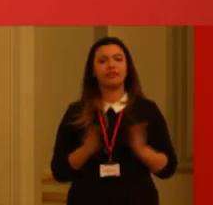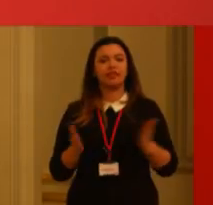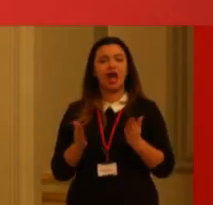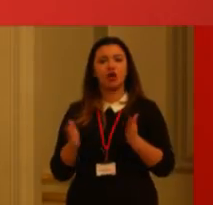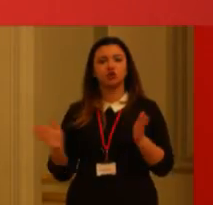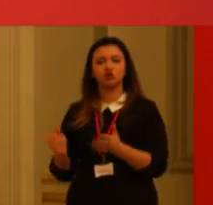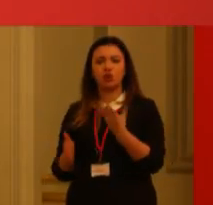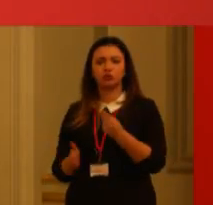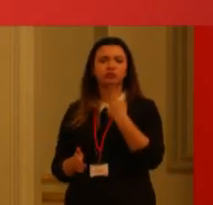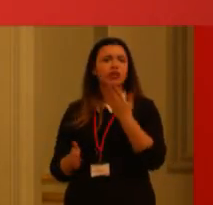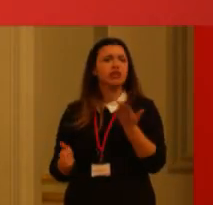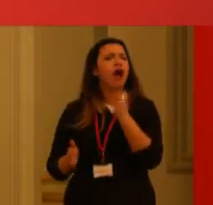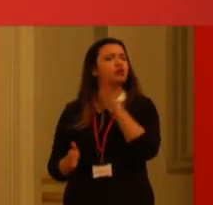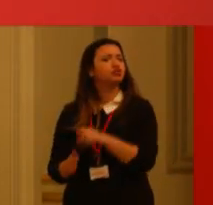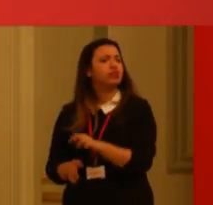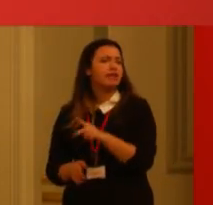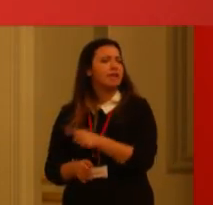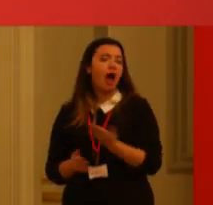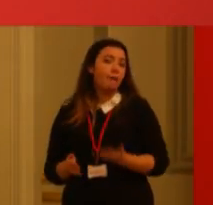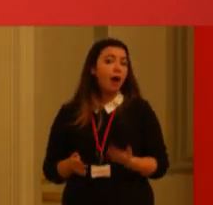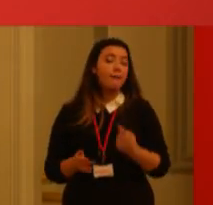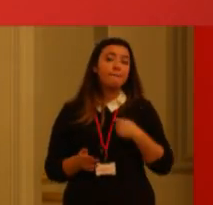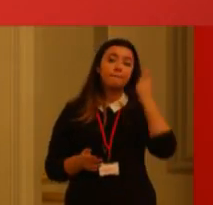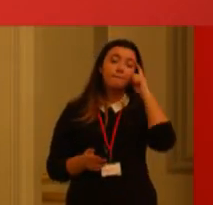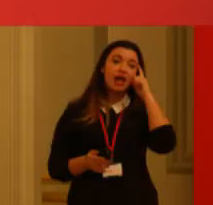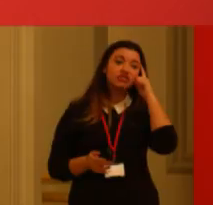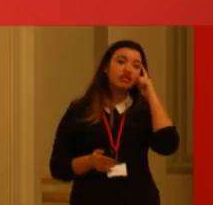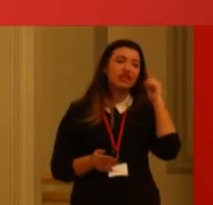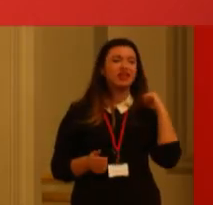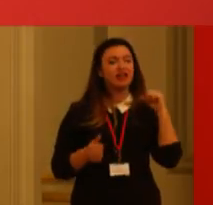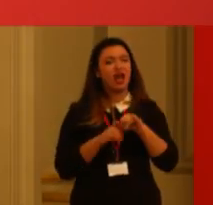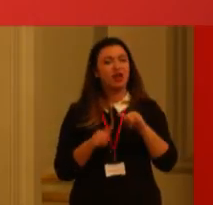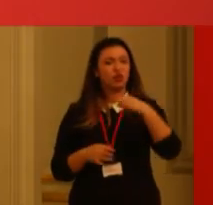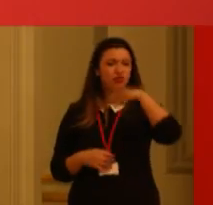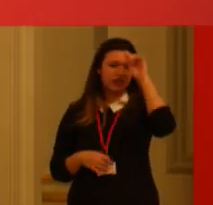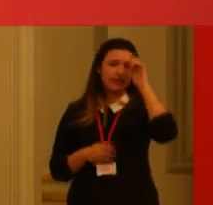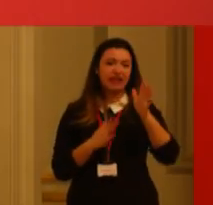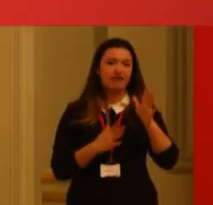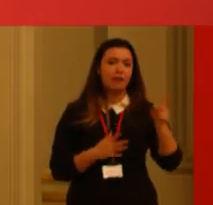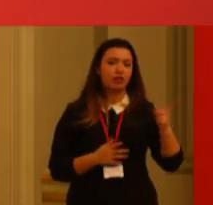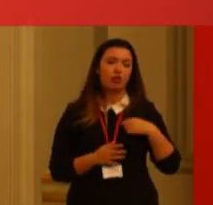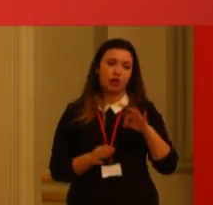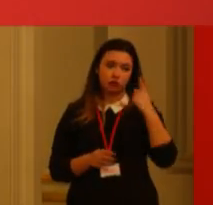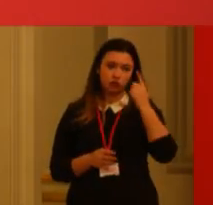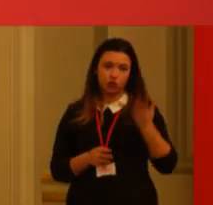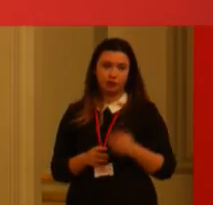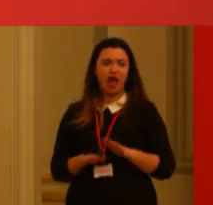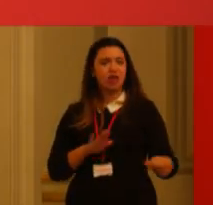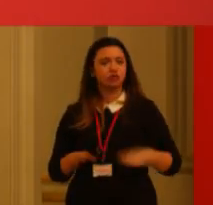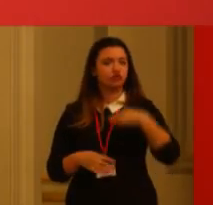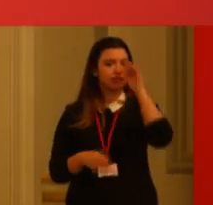you think there's discrimination? I can say it's less, but still, at the universities that continues, I